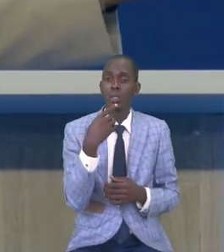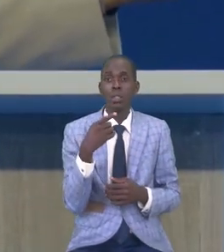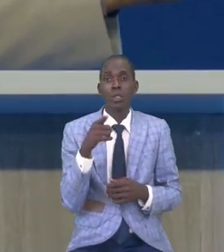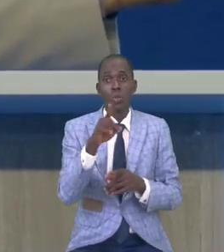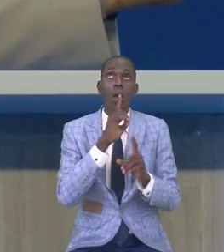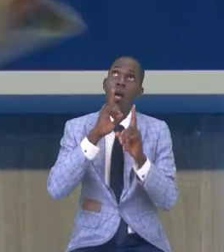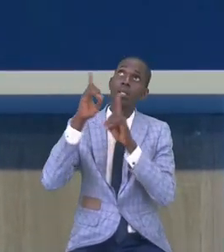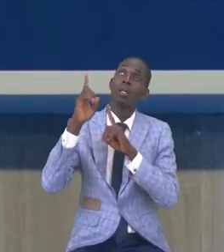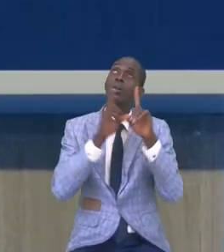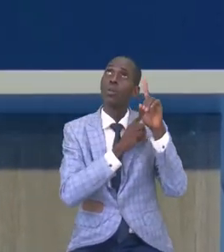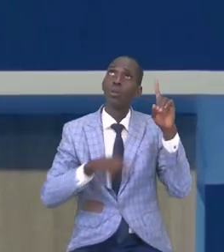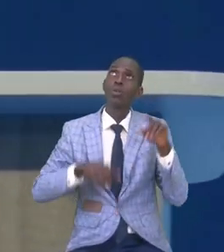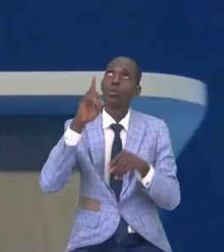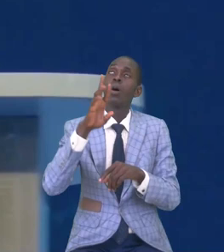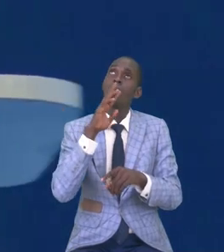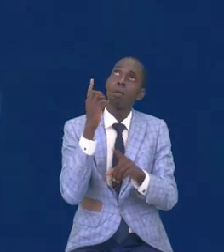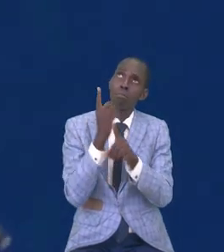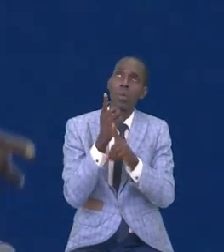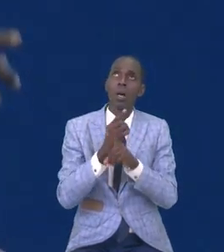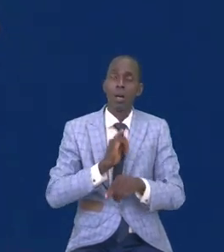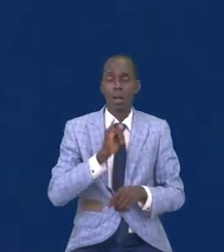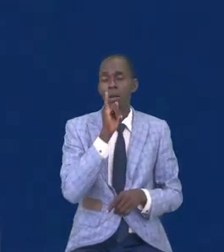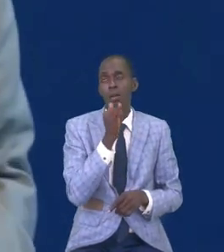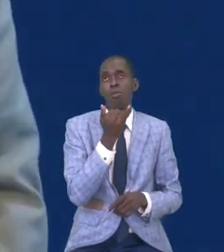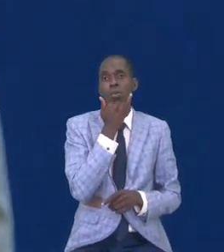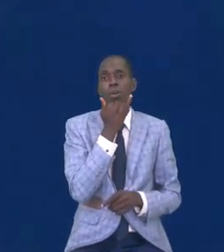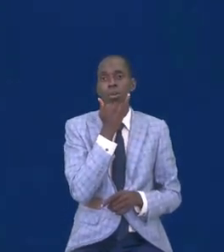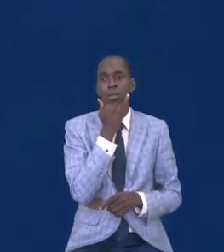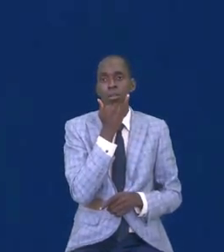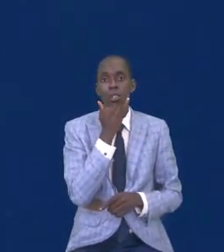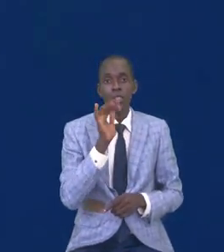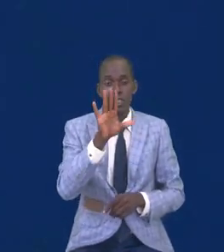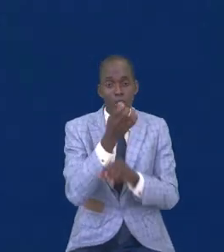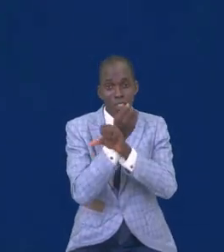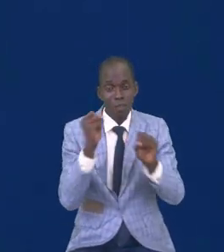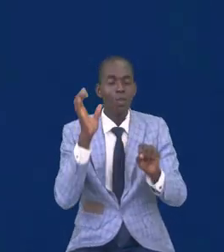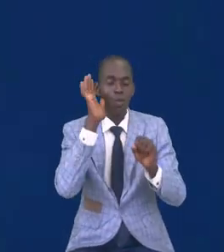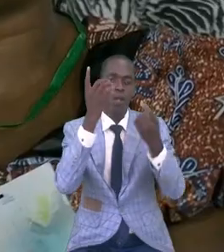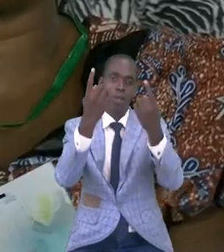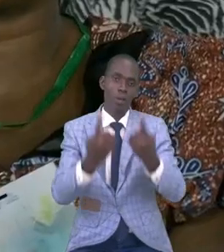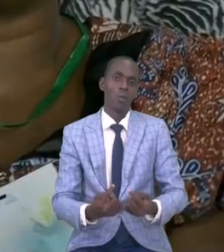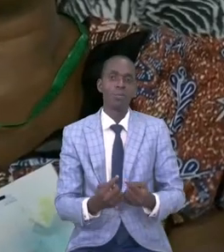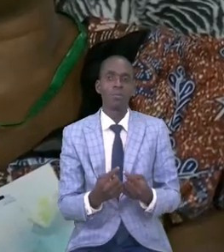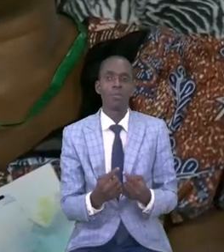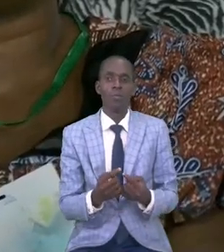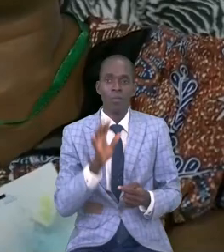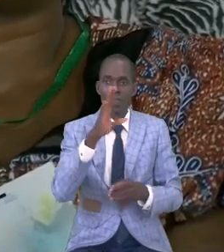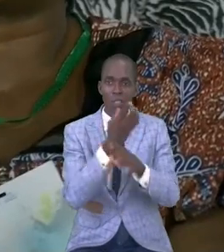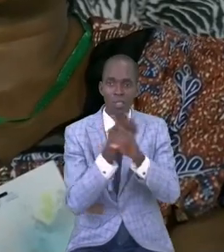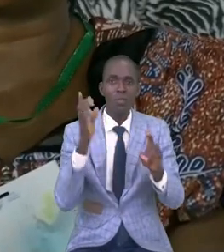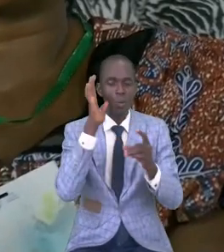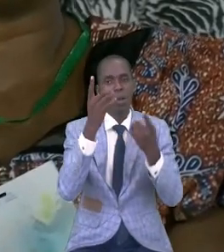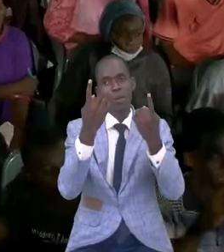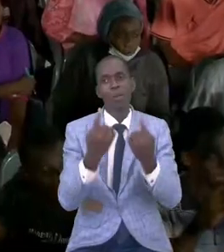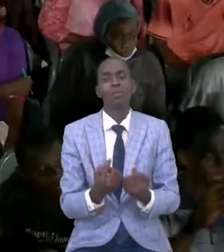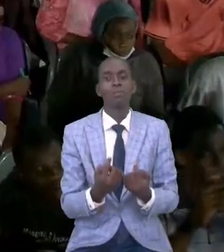Lord, you are right, I am wrong, your salvation will come, your deliverance will